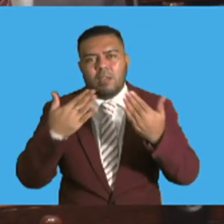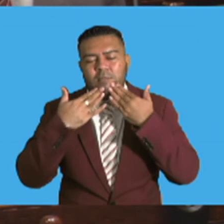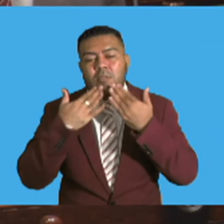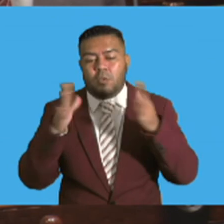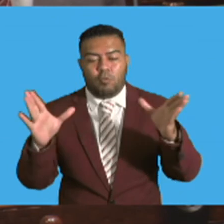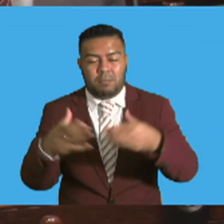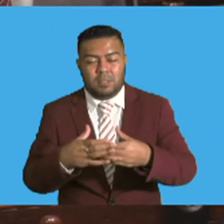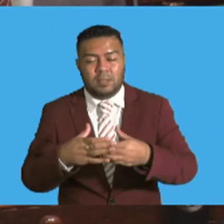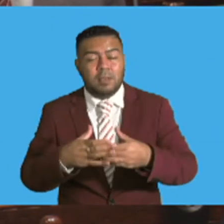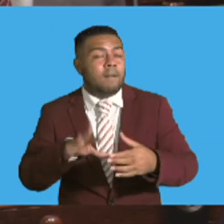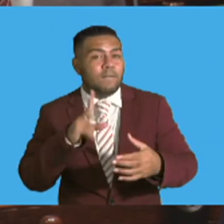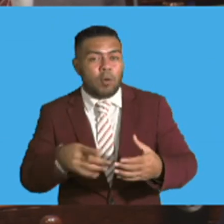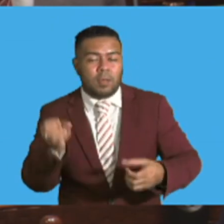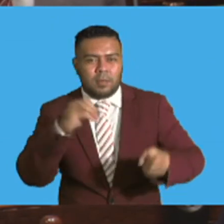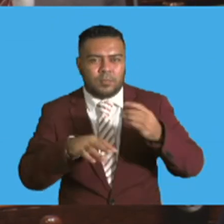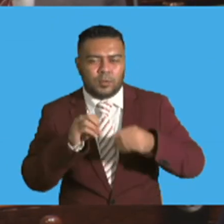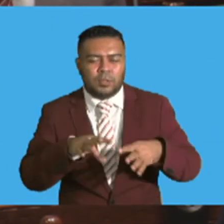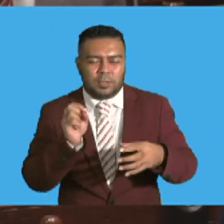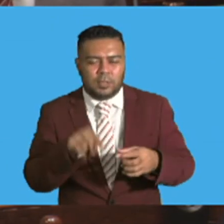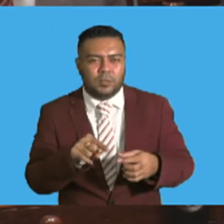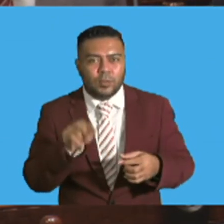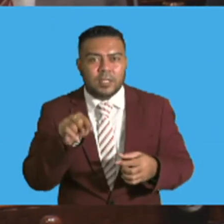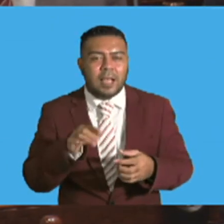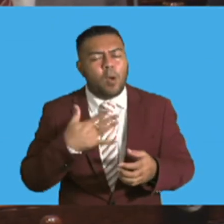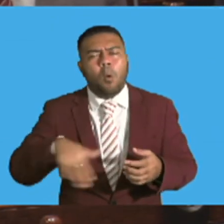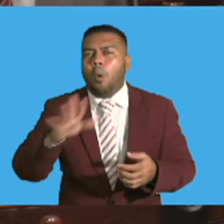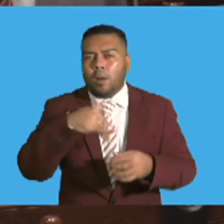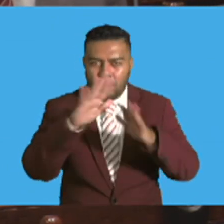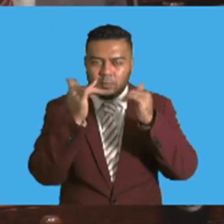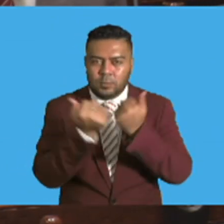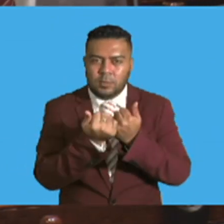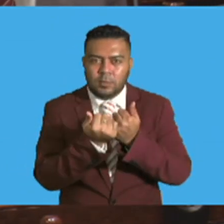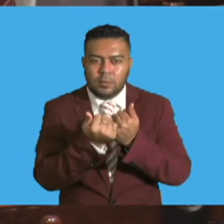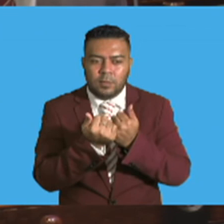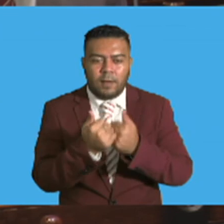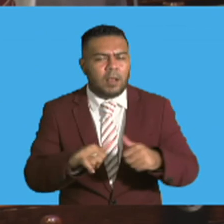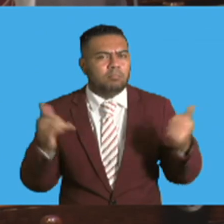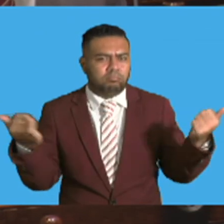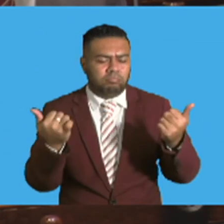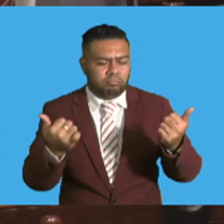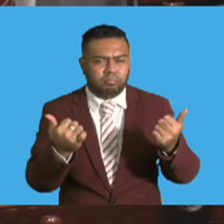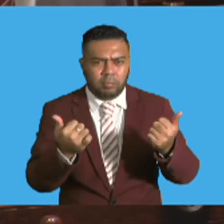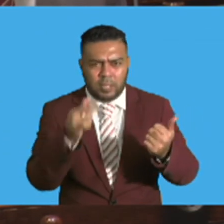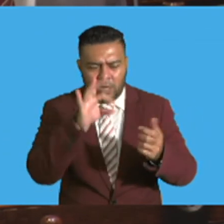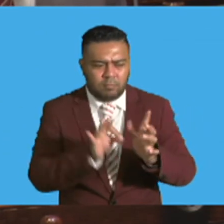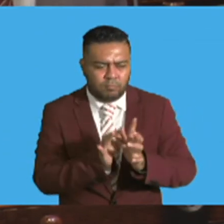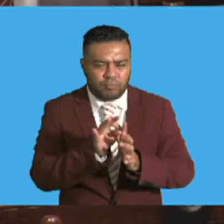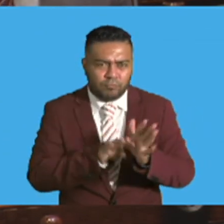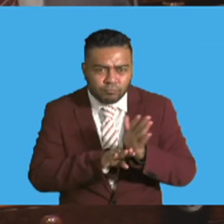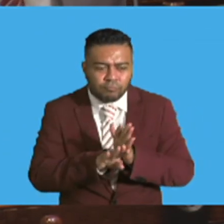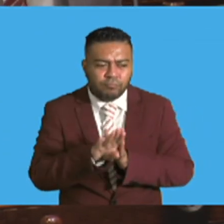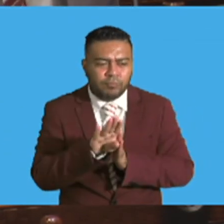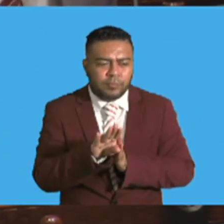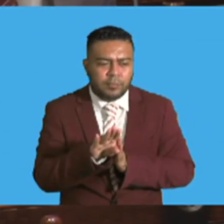committee for their input into this, Mr. Speaker, sir. I think we all agree there's a lot of room for improvement in respect of FRCS